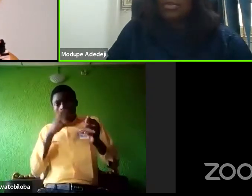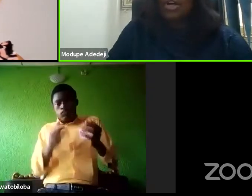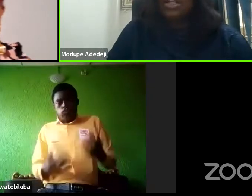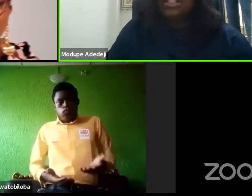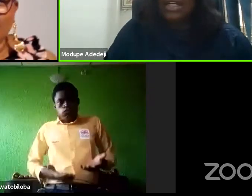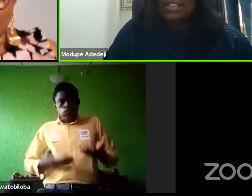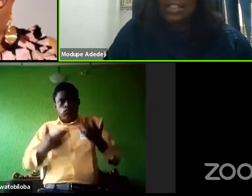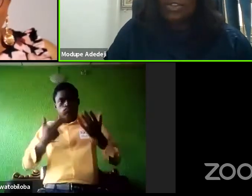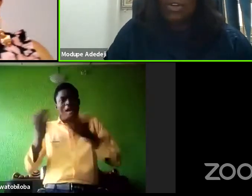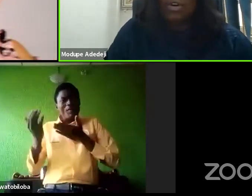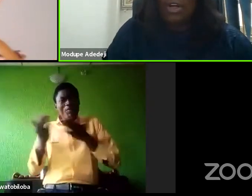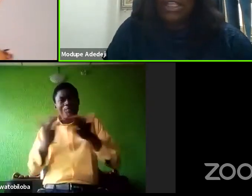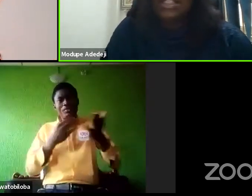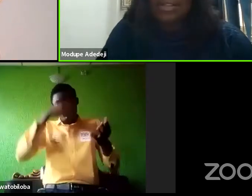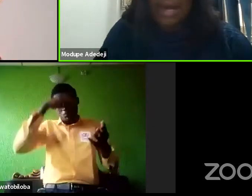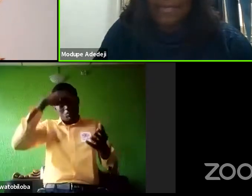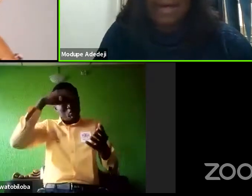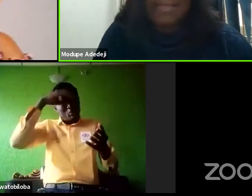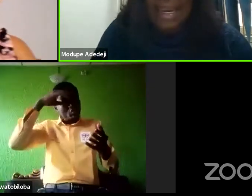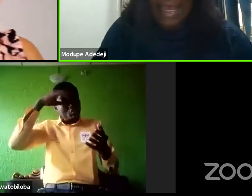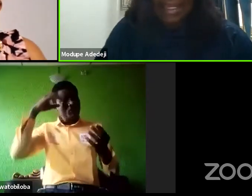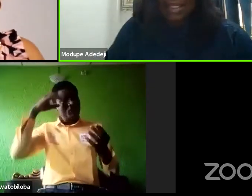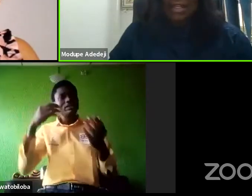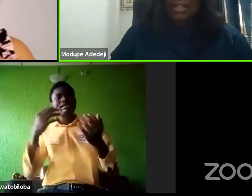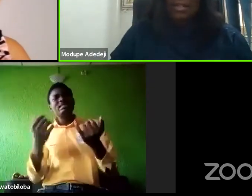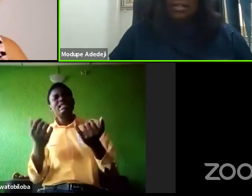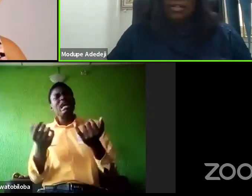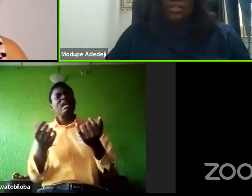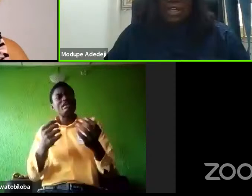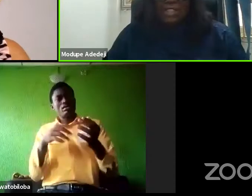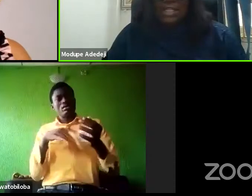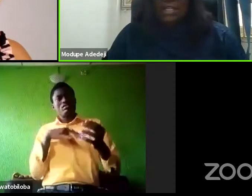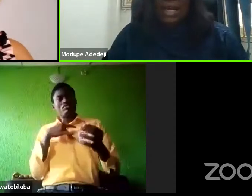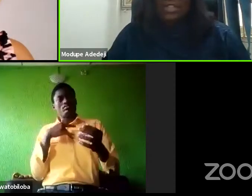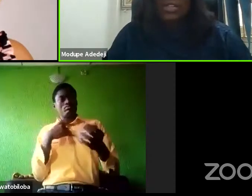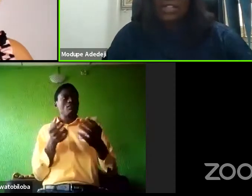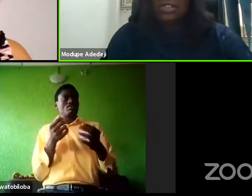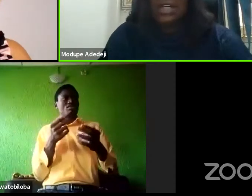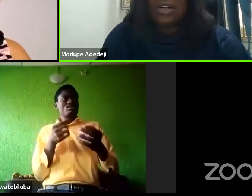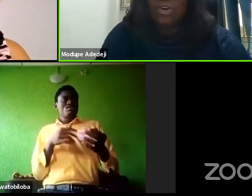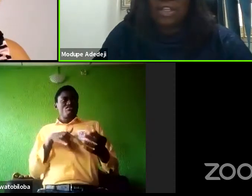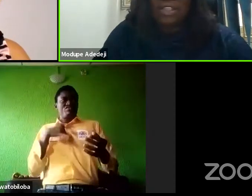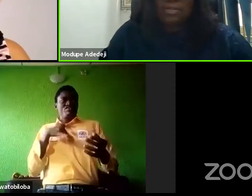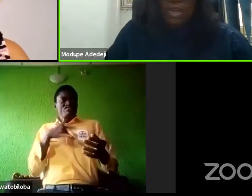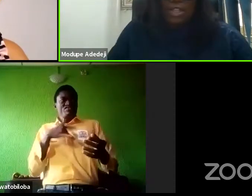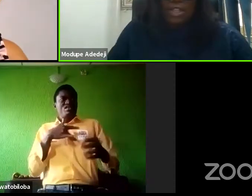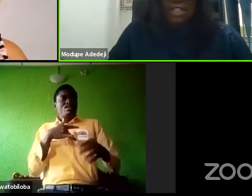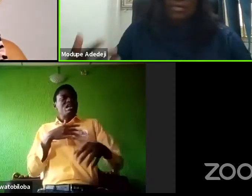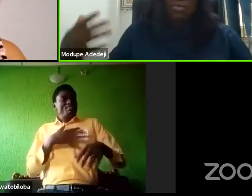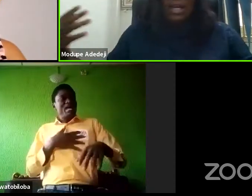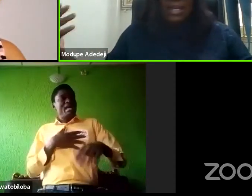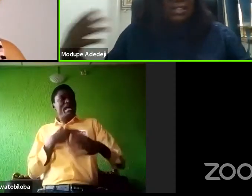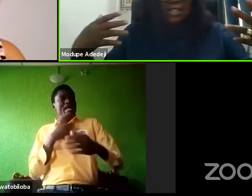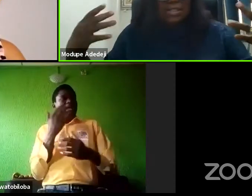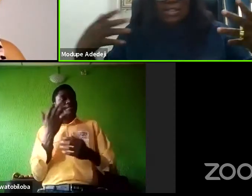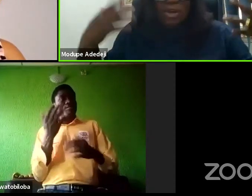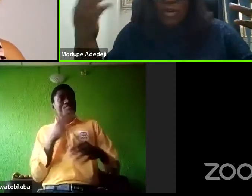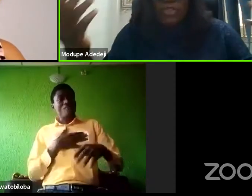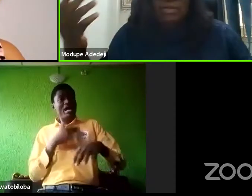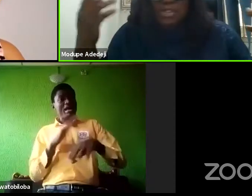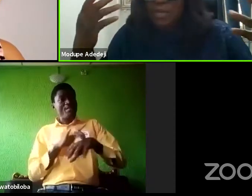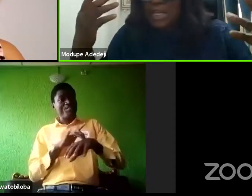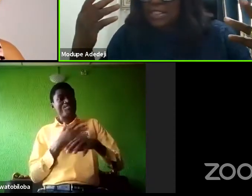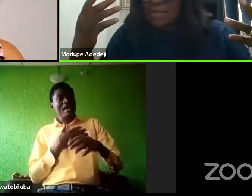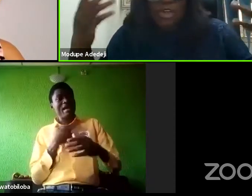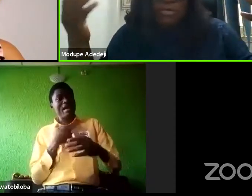from crawling sensation or heat in my palm and leg. Do you understand? As soon as you said crawling, what came to my head is some